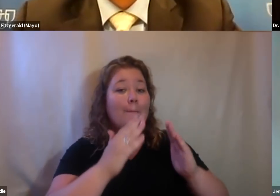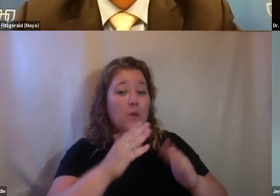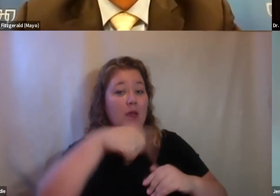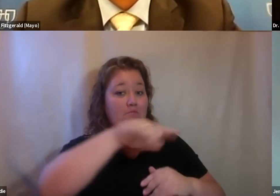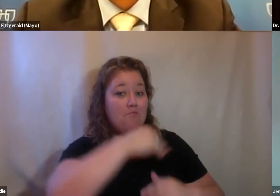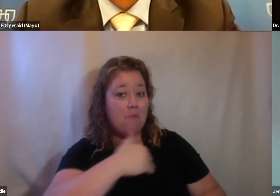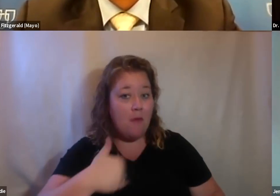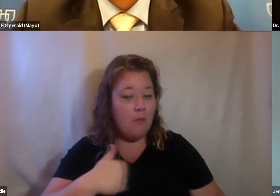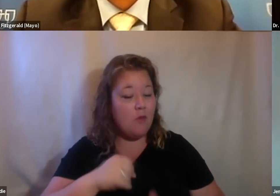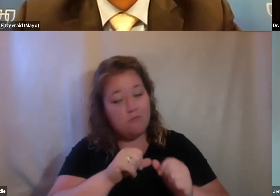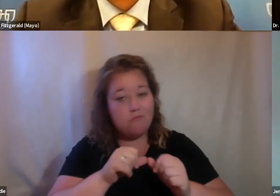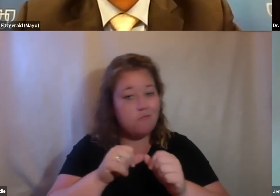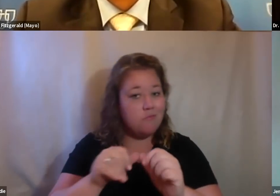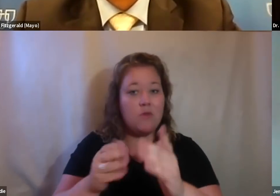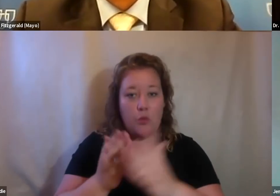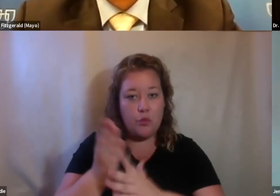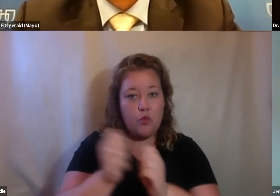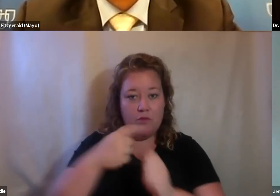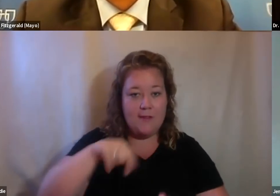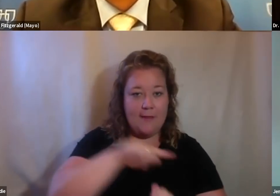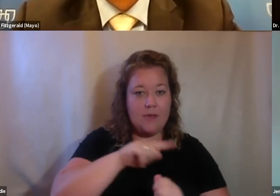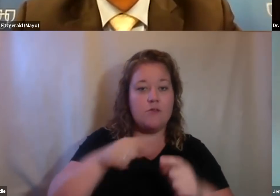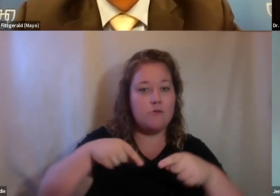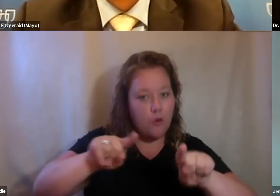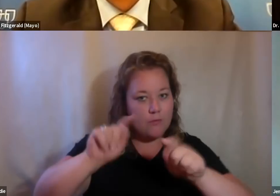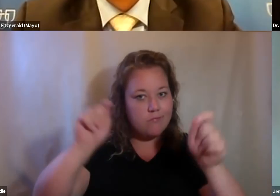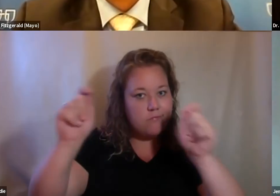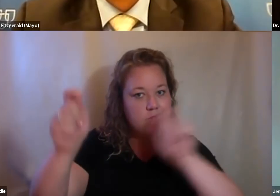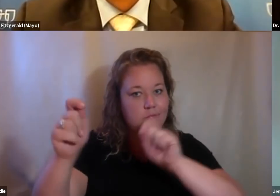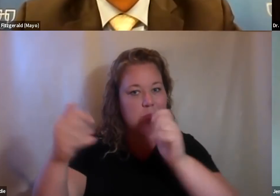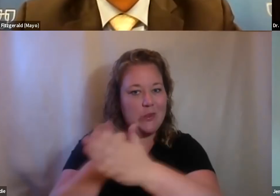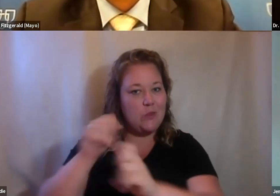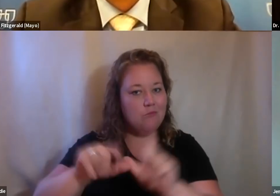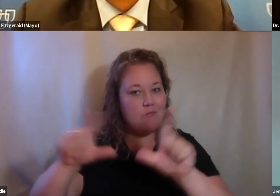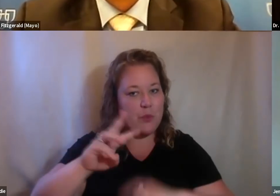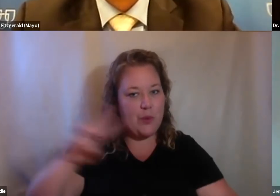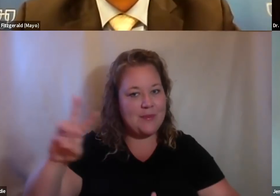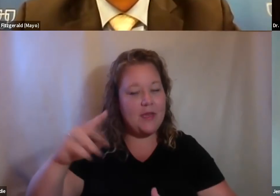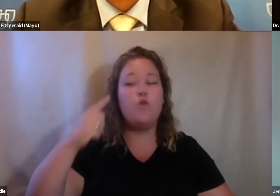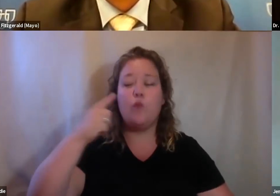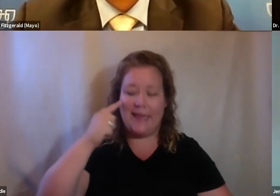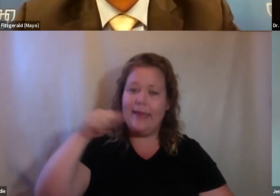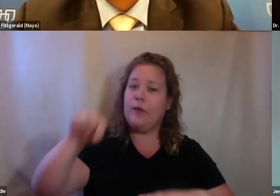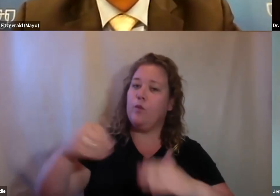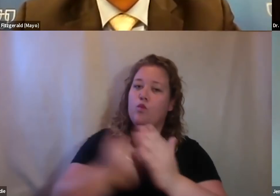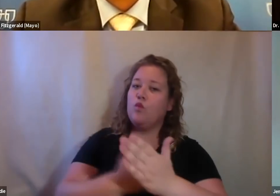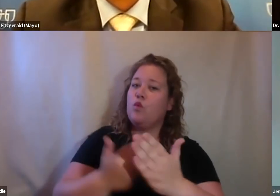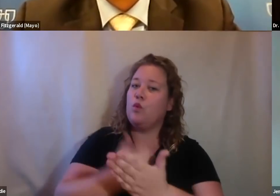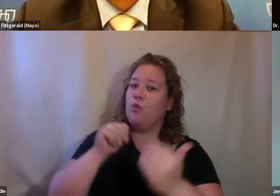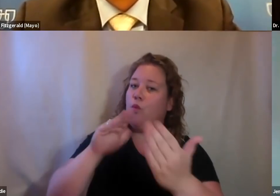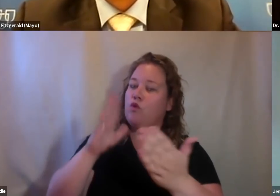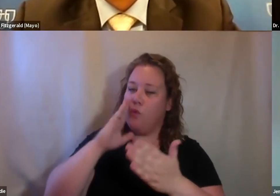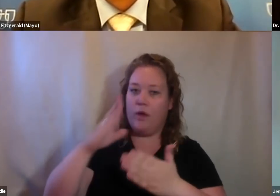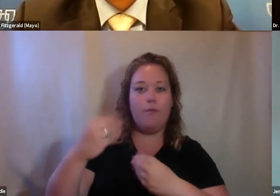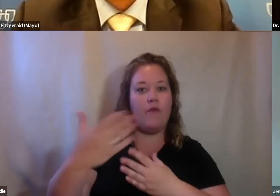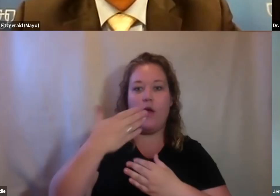there with us through this transition. We all really believe that what we have here will serve our community well going forward. I thank